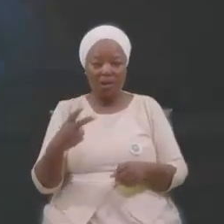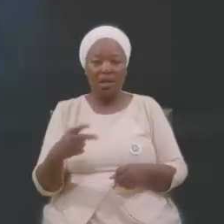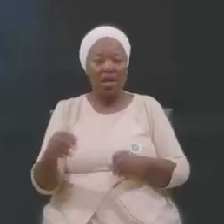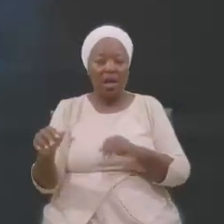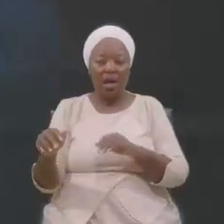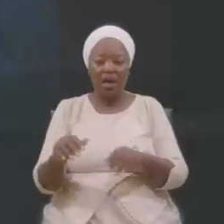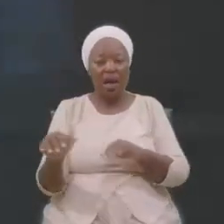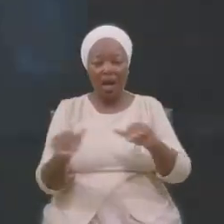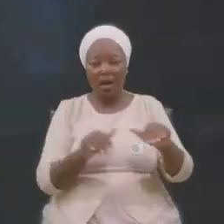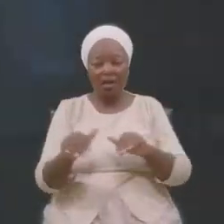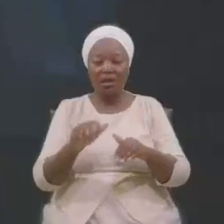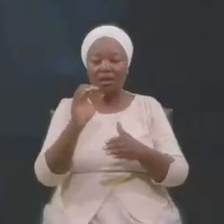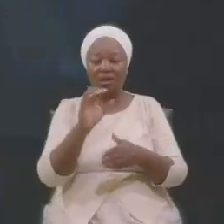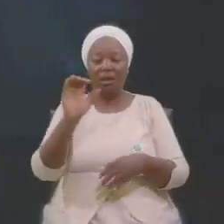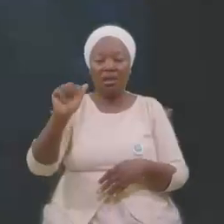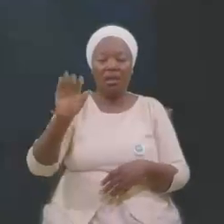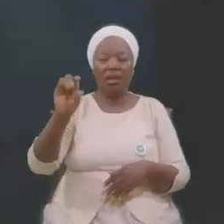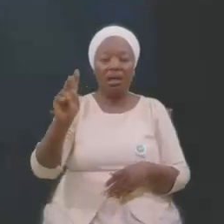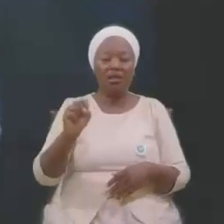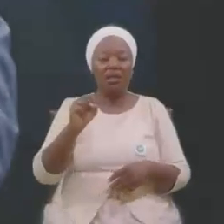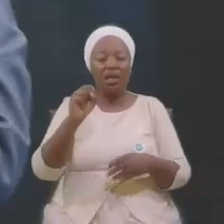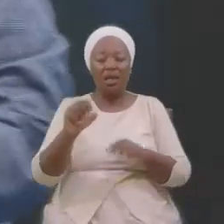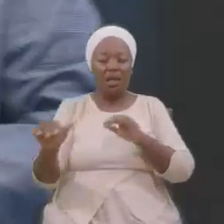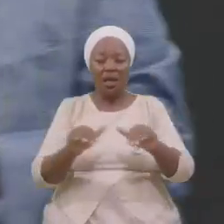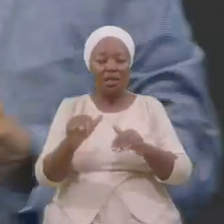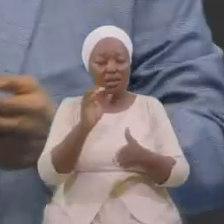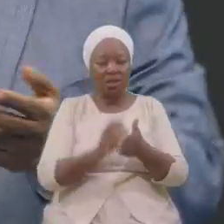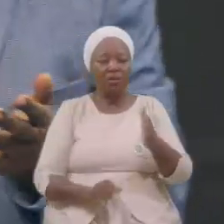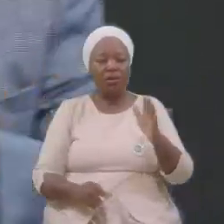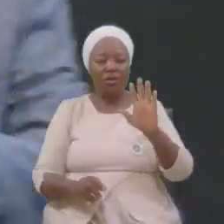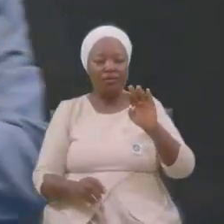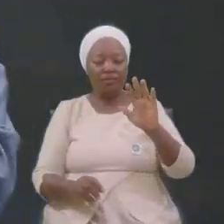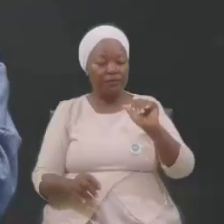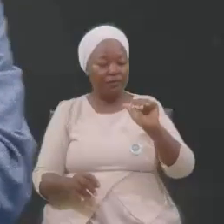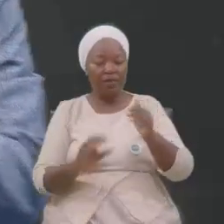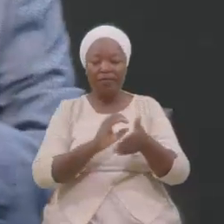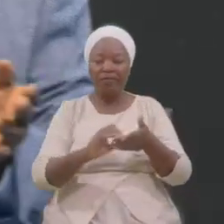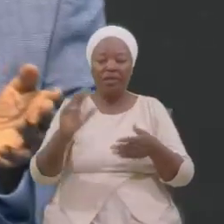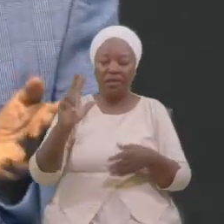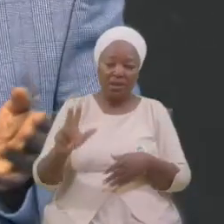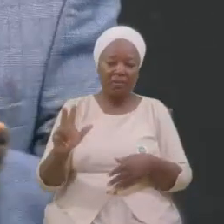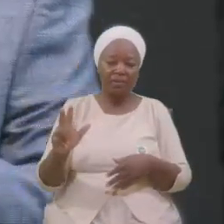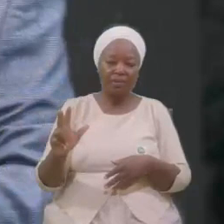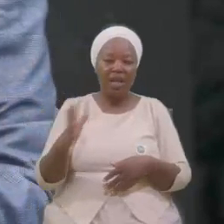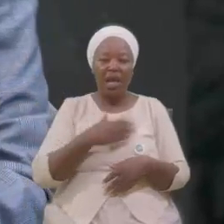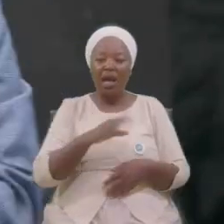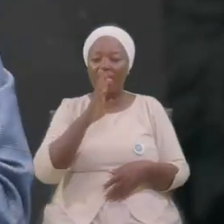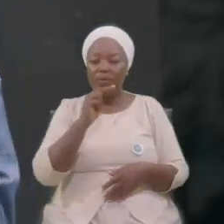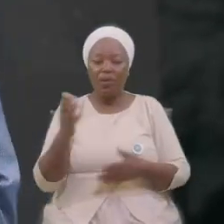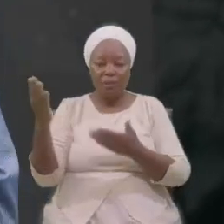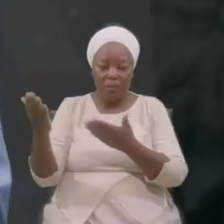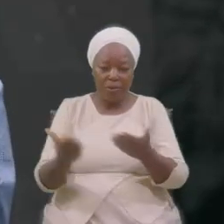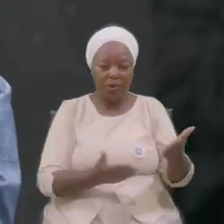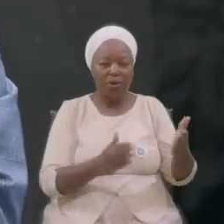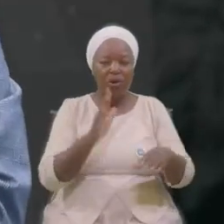chapter 15, looking at verse 3. It says, "And being brought on their way